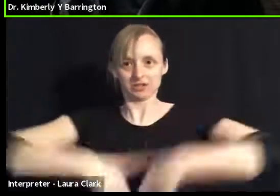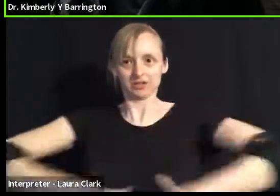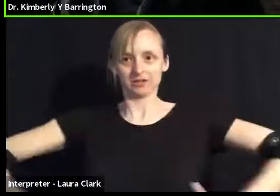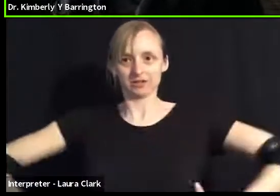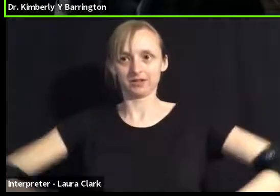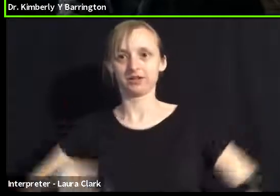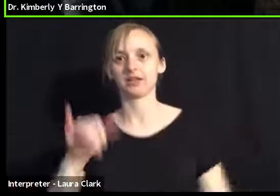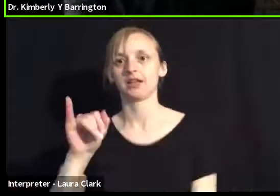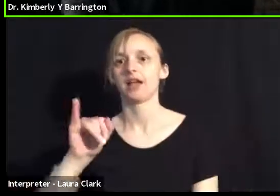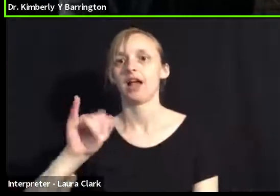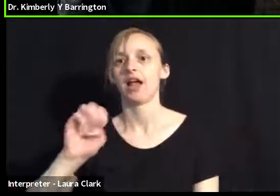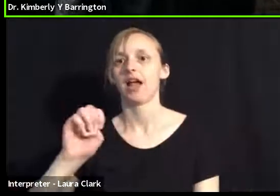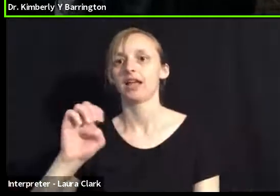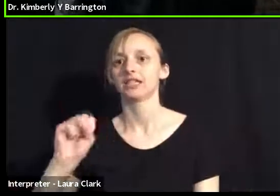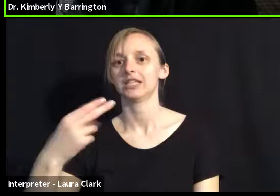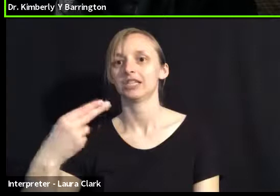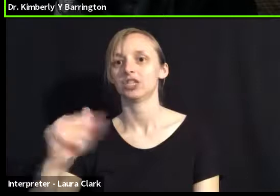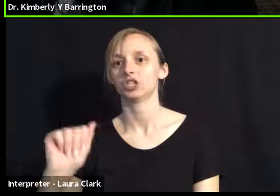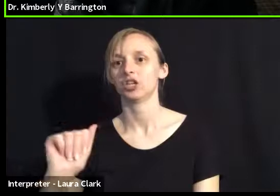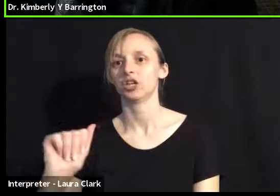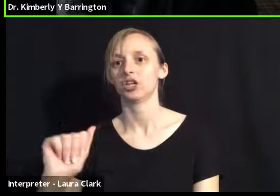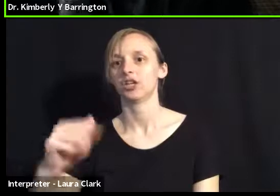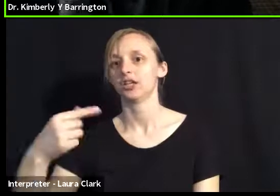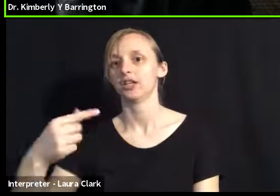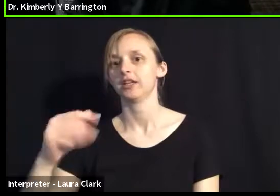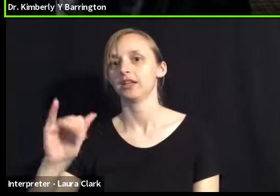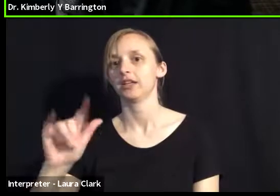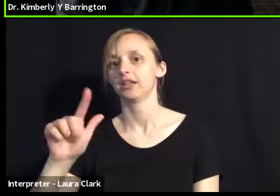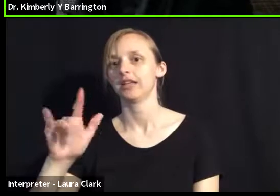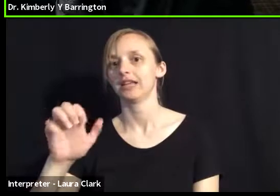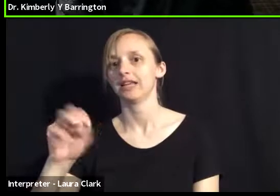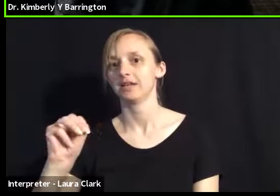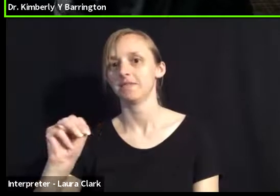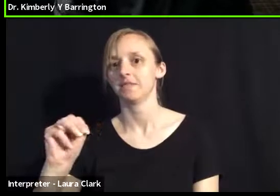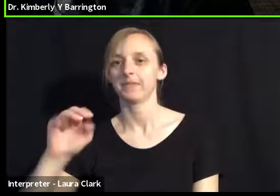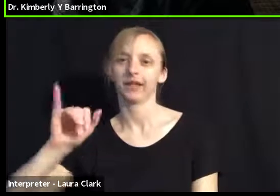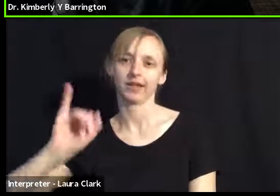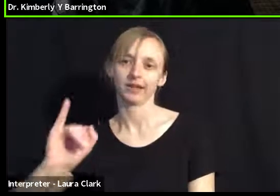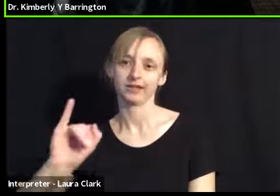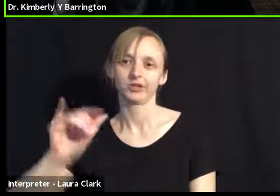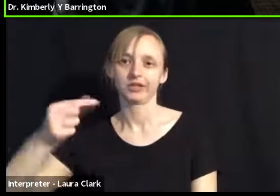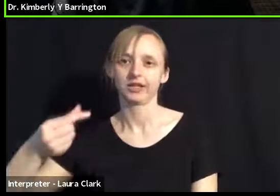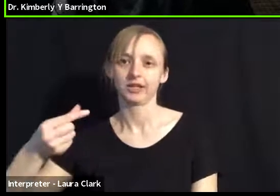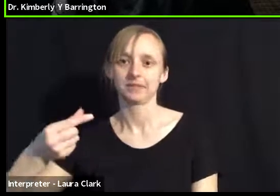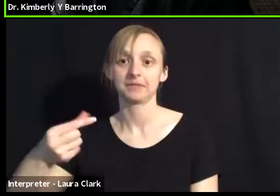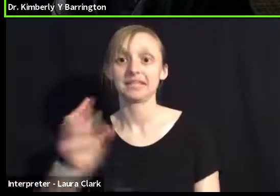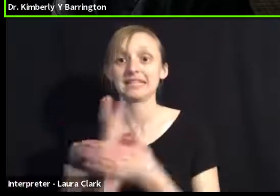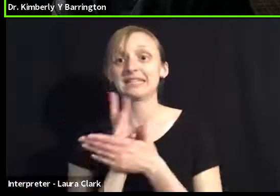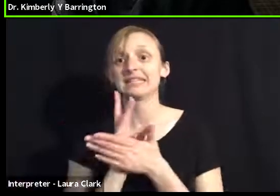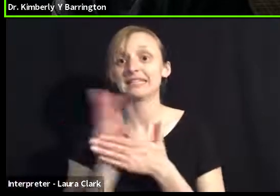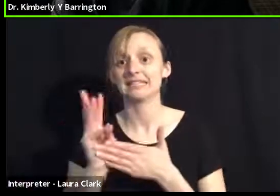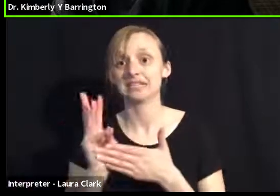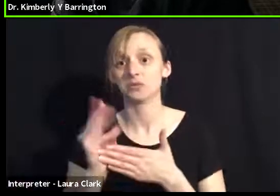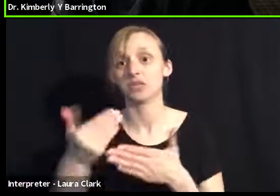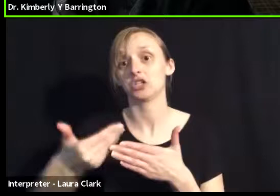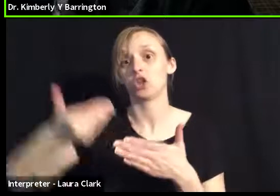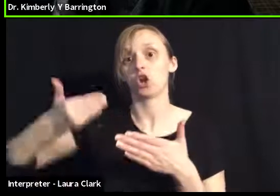Iesha Gilliam, who is 6 weeks into a stroke. What